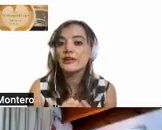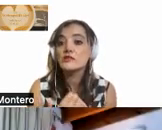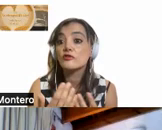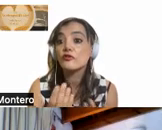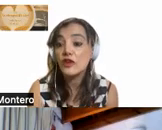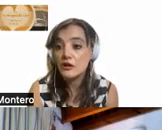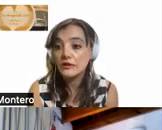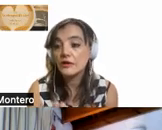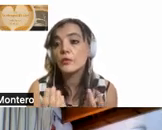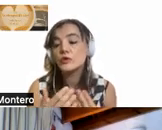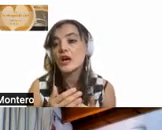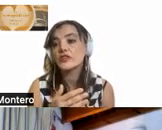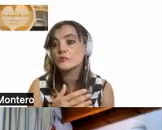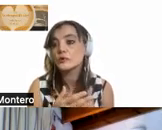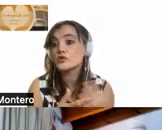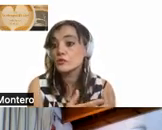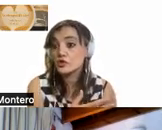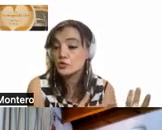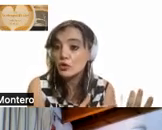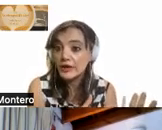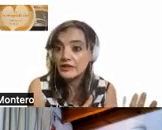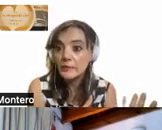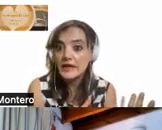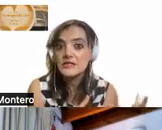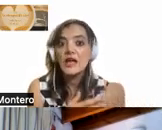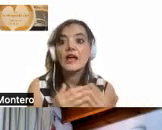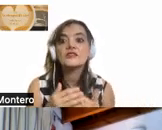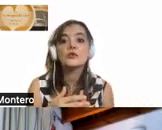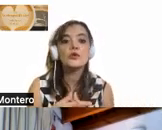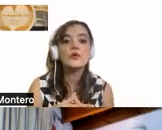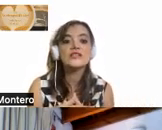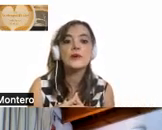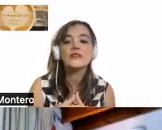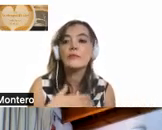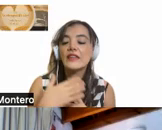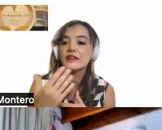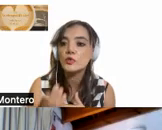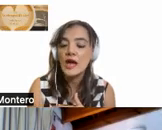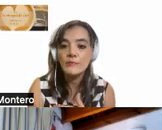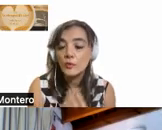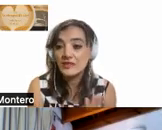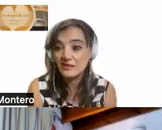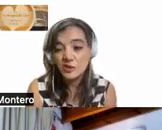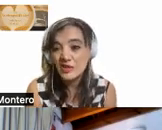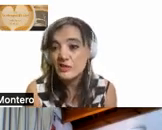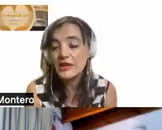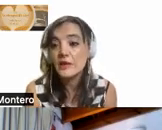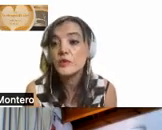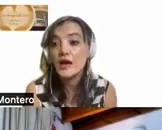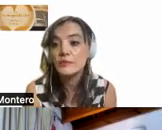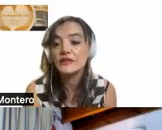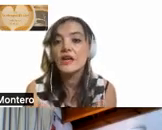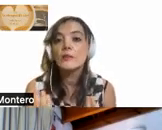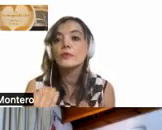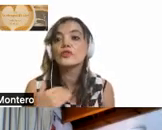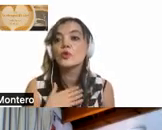world through the lens of fear when you have experienced too much trauma in the past. And so you are expecting bad things to happen when they don't necessarily have